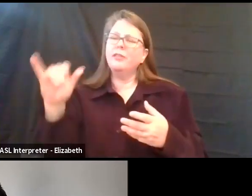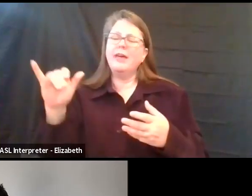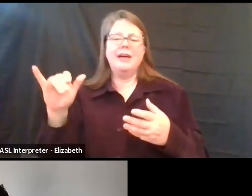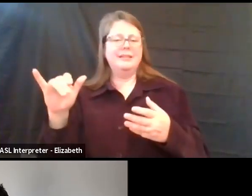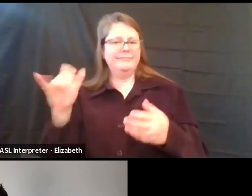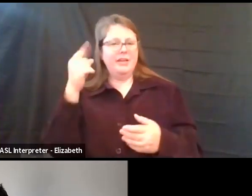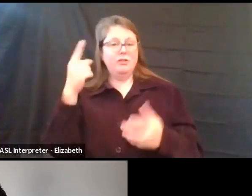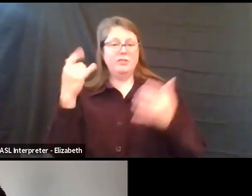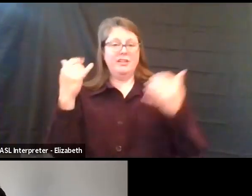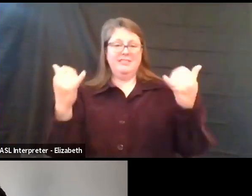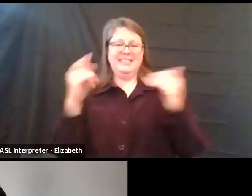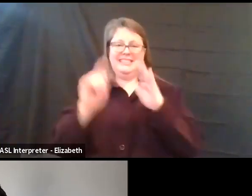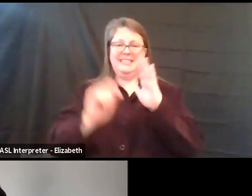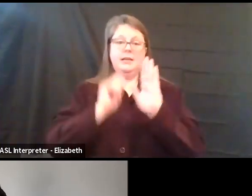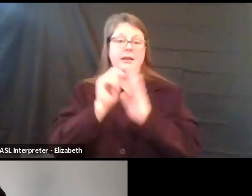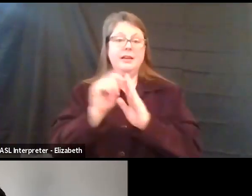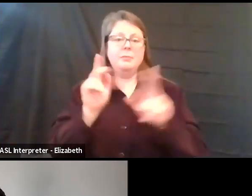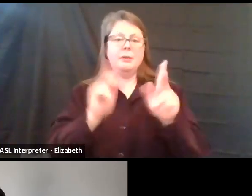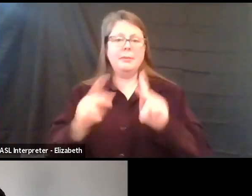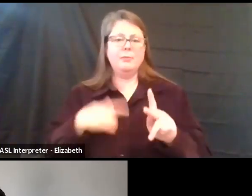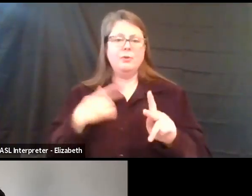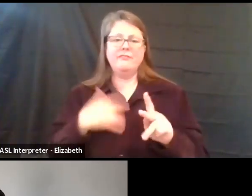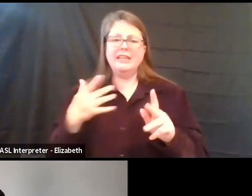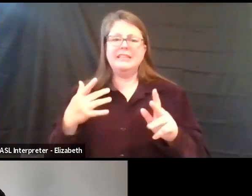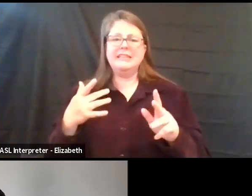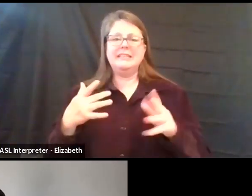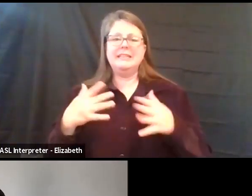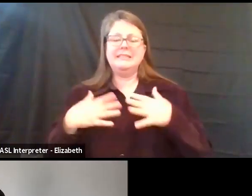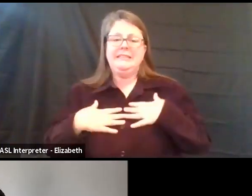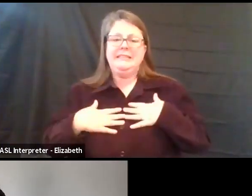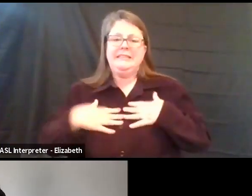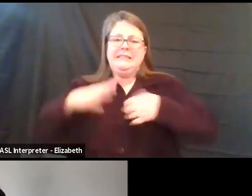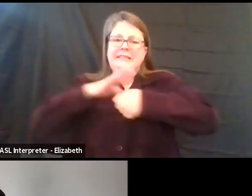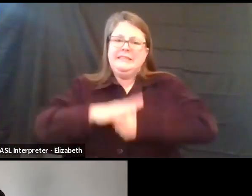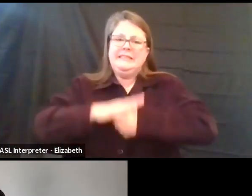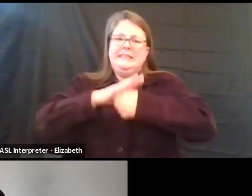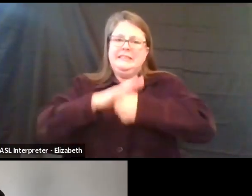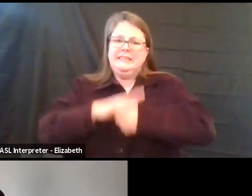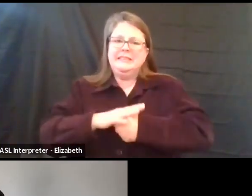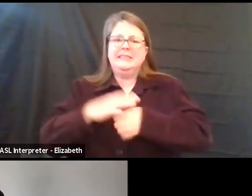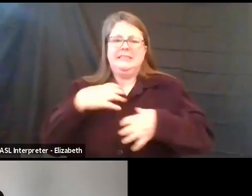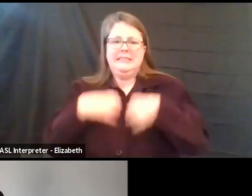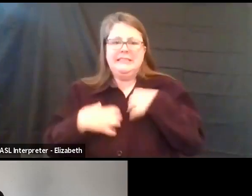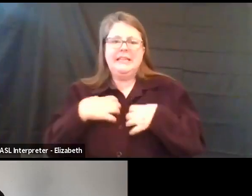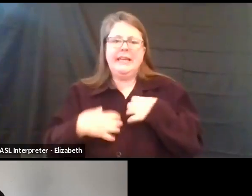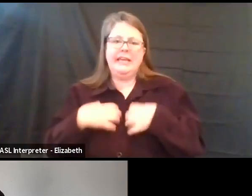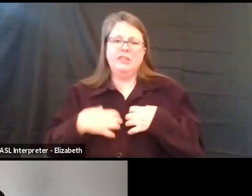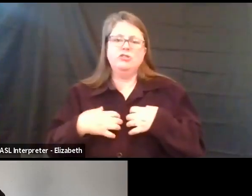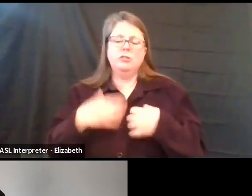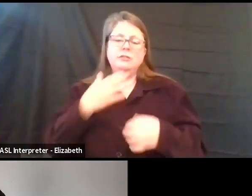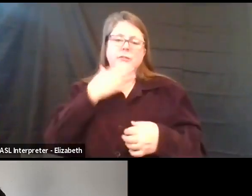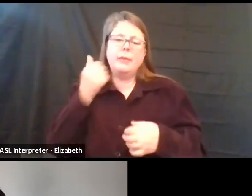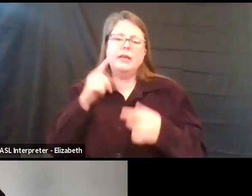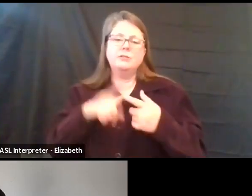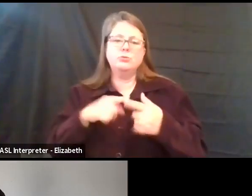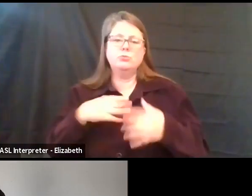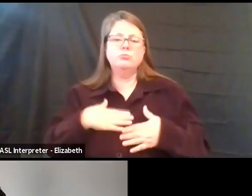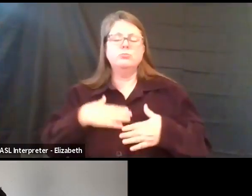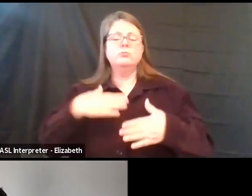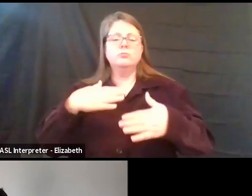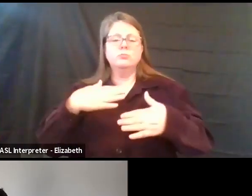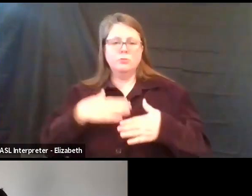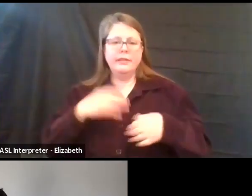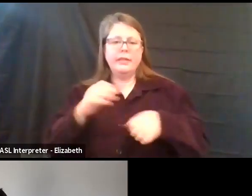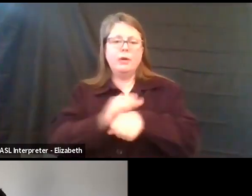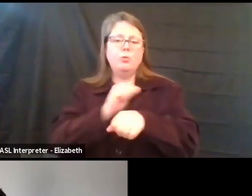on edge, it's good counsel to take a deep breath and work through the process as best you can. So thank you. Stand by. When we get to questions